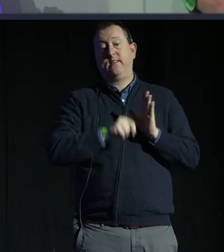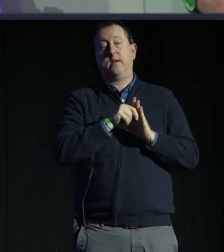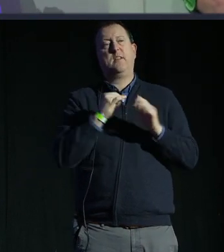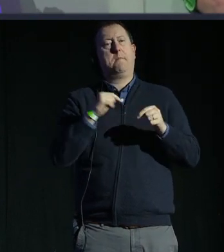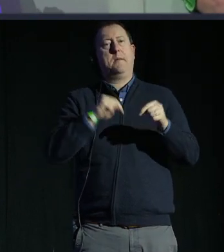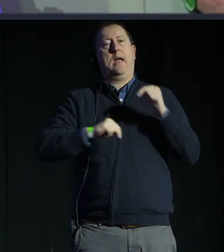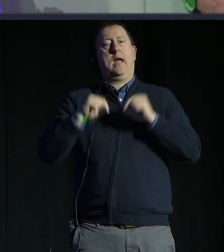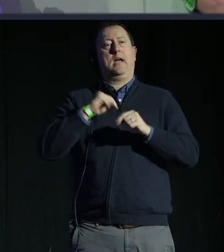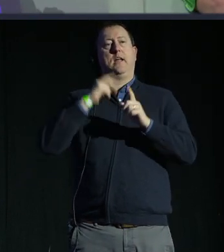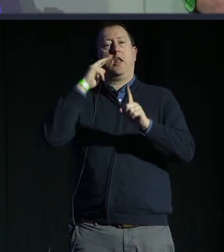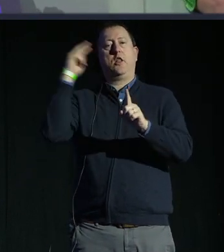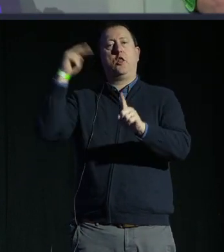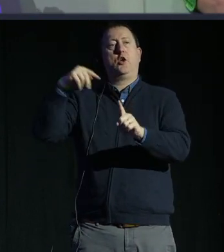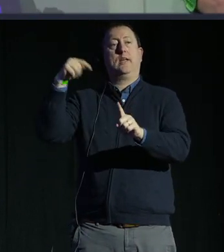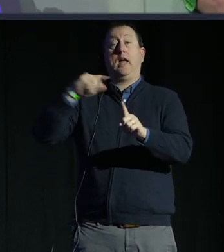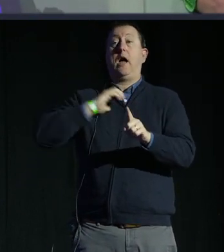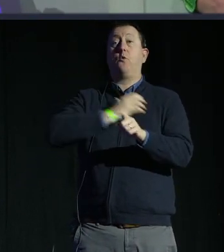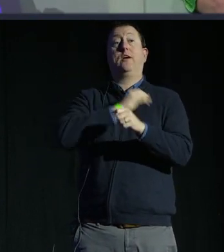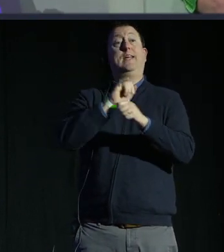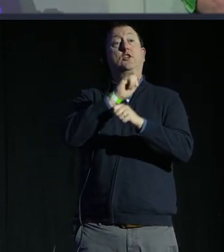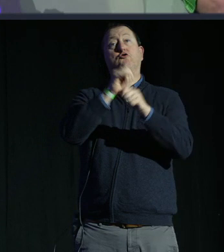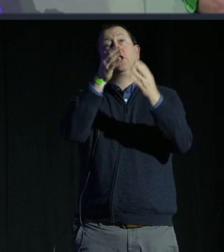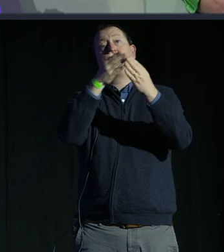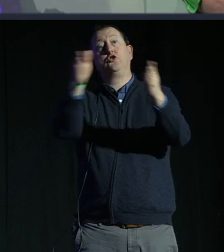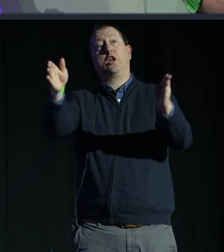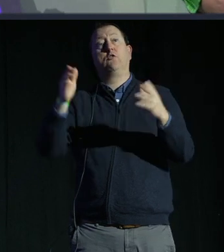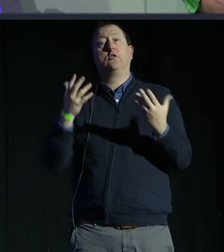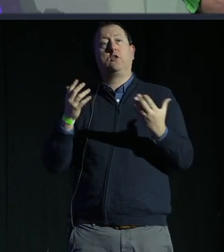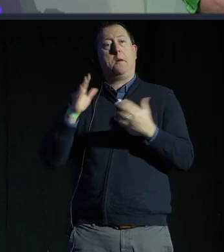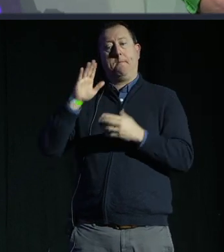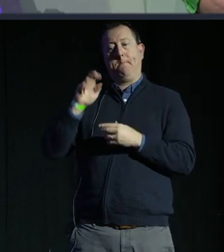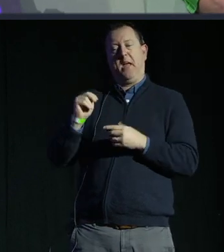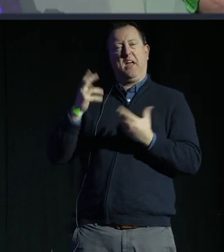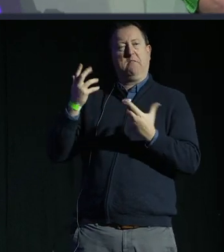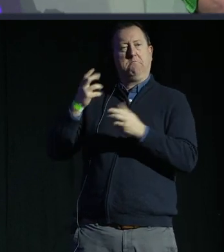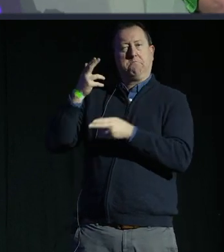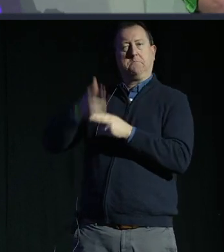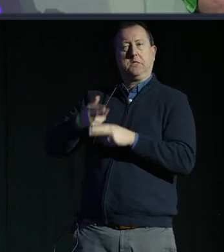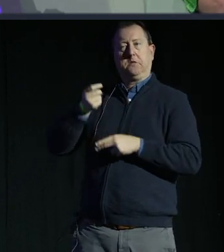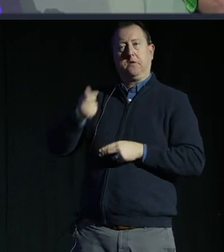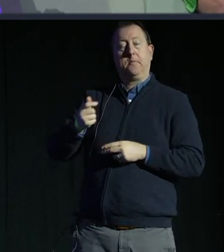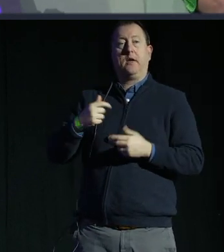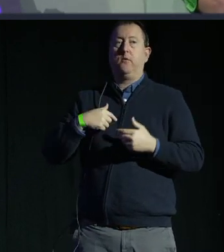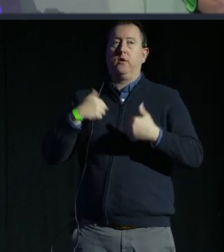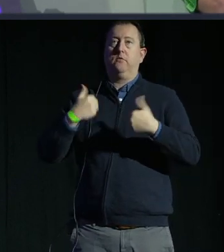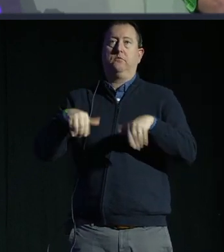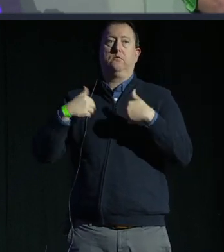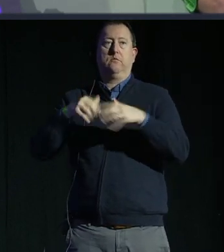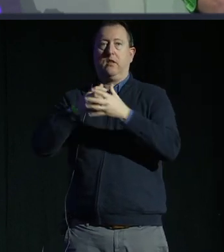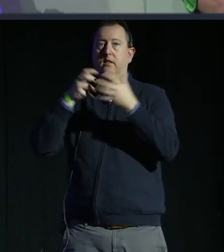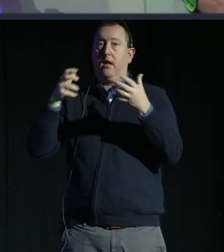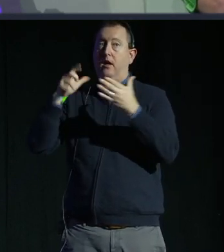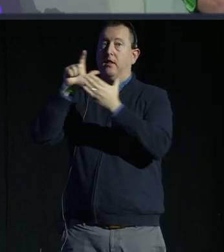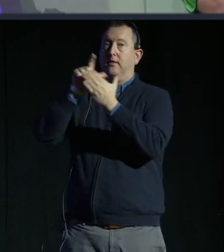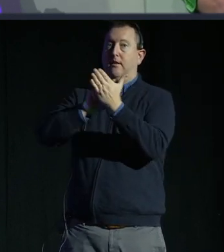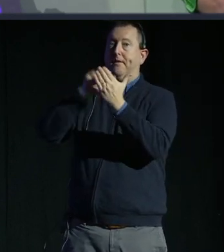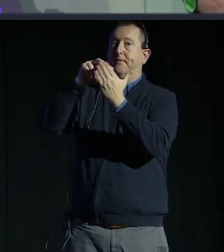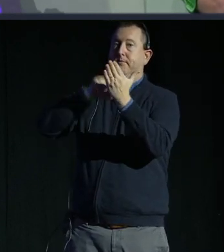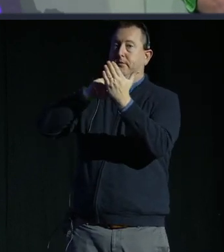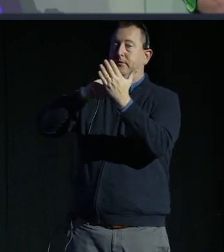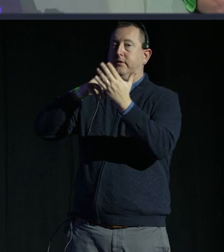just look at our industry in general. So Ben kind of started to hit on it. Heavily scrutinized, heavily regulated,